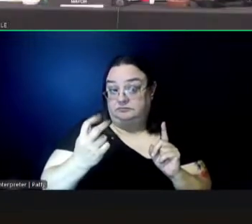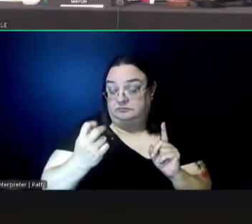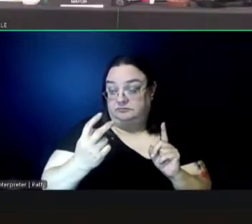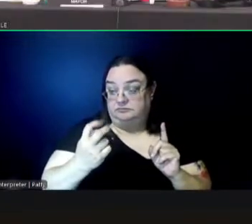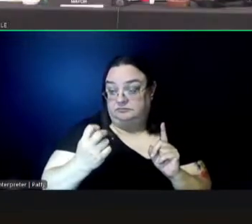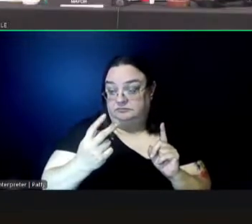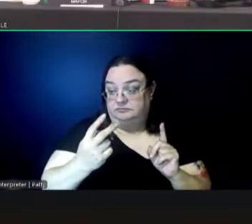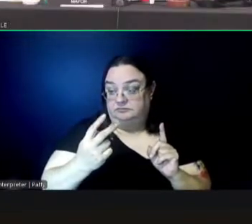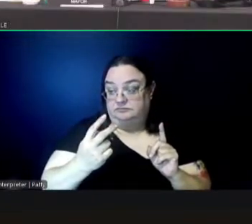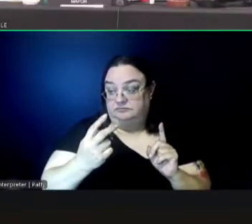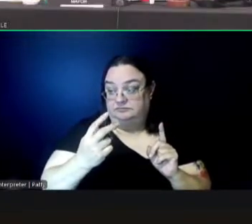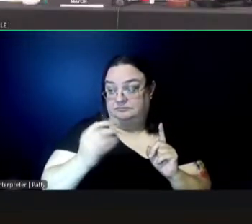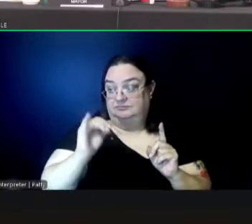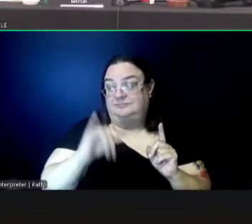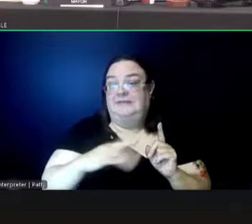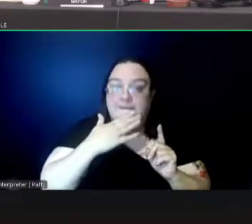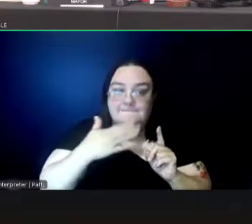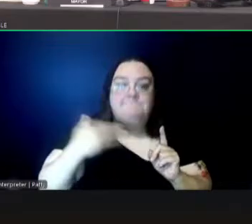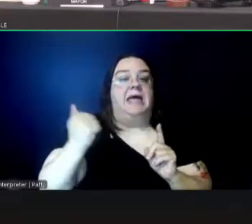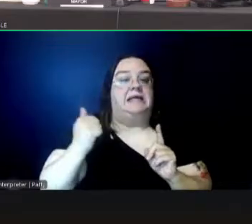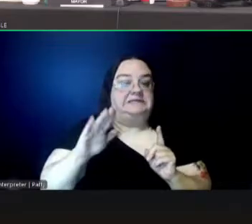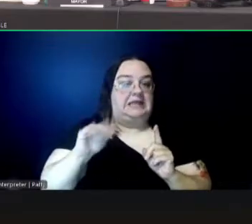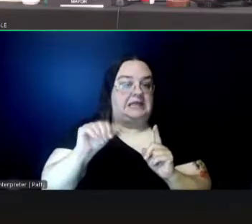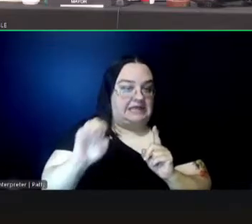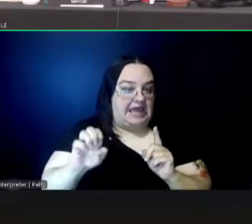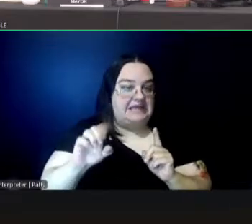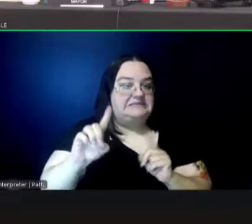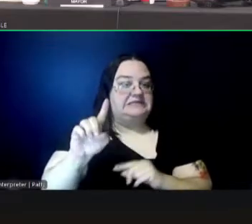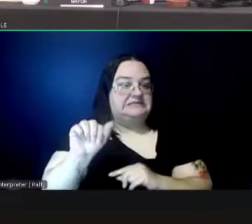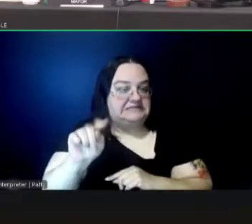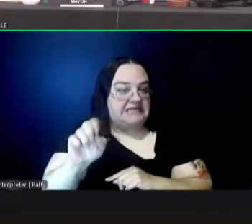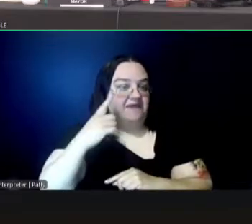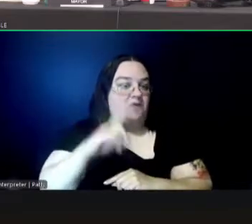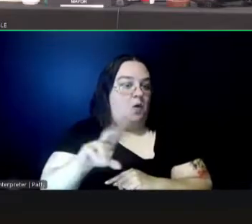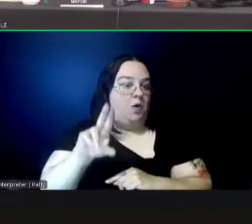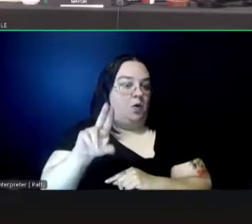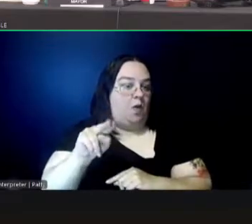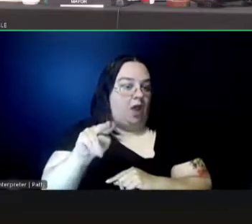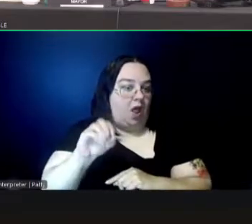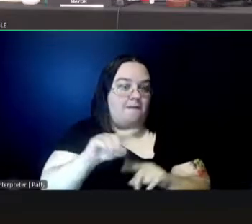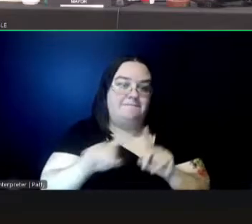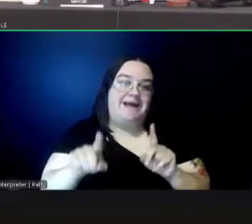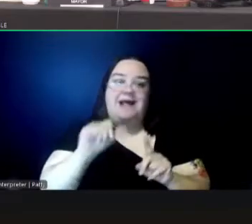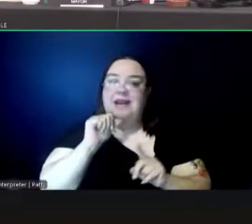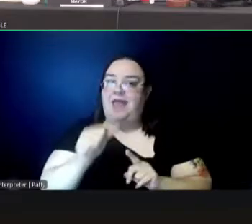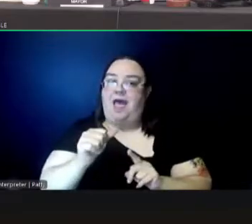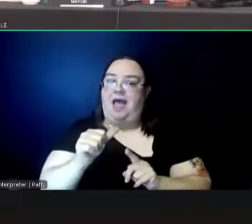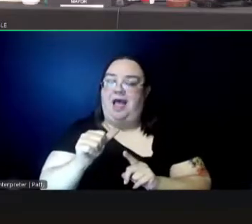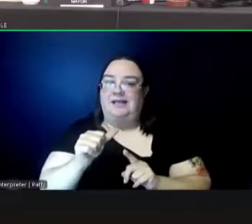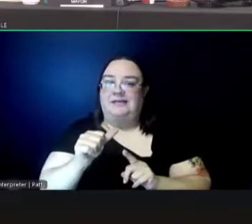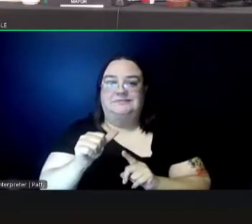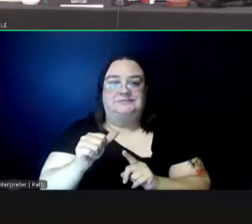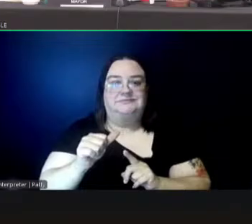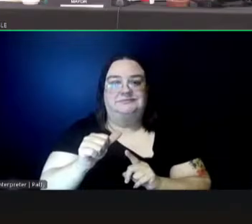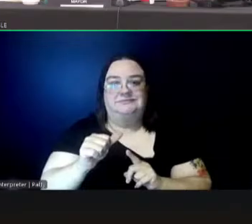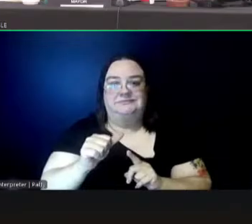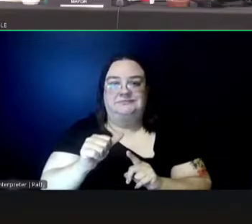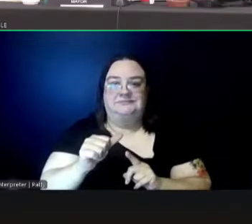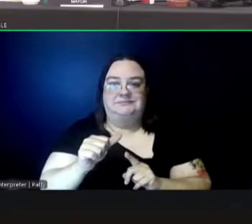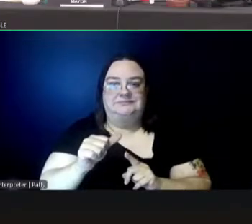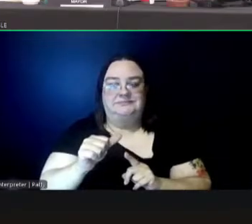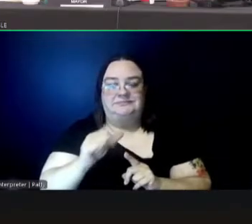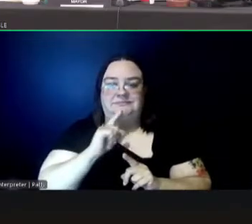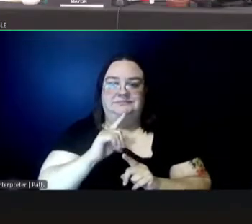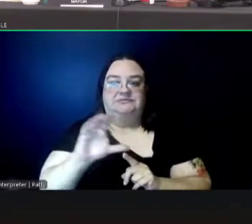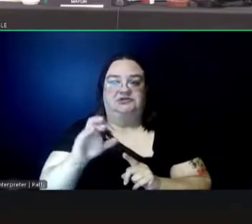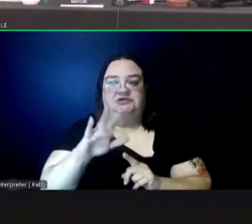is the best case UNO date, but it's not likely even a Cheverly move-in date because the